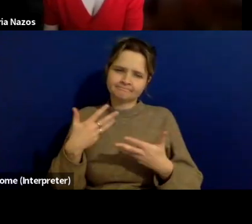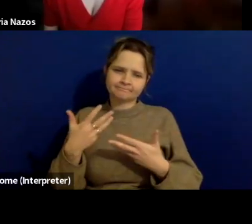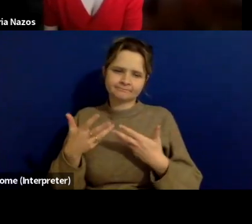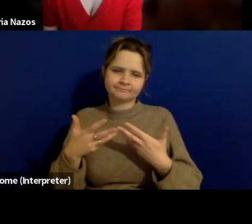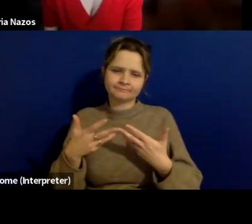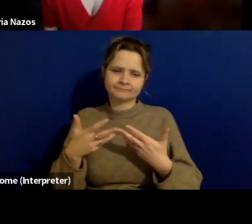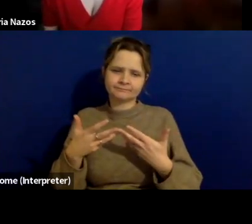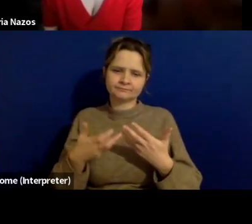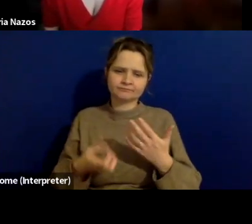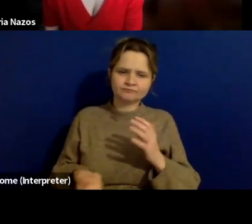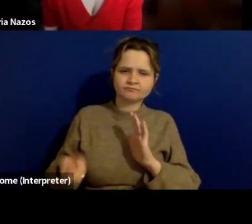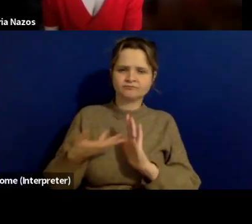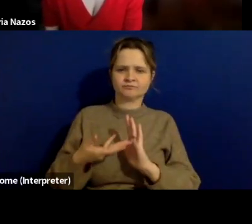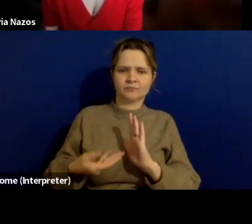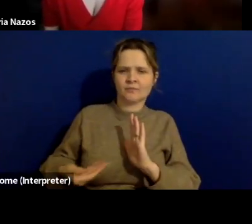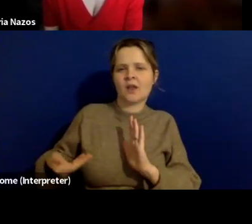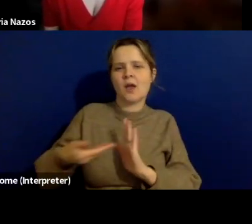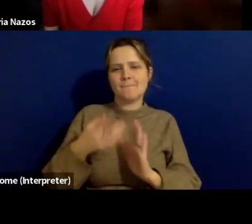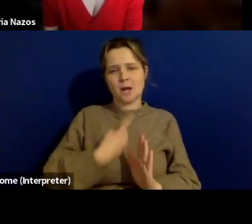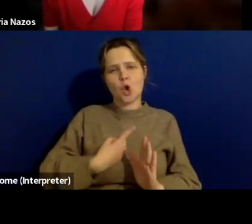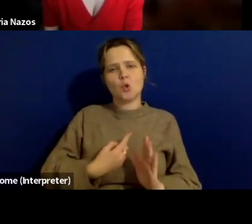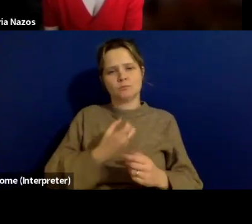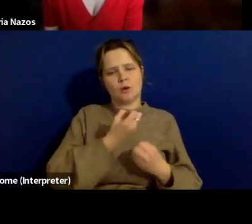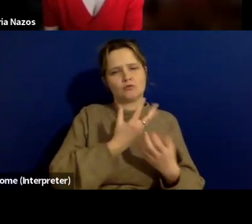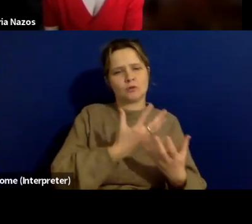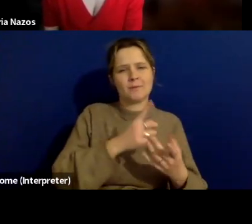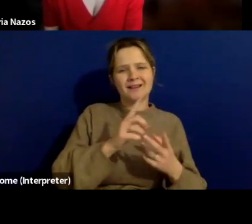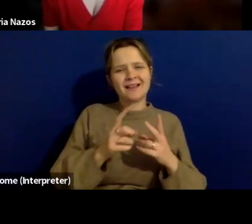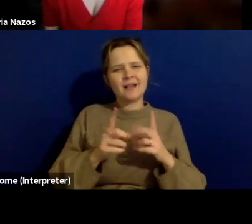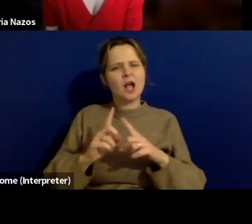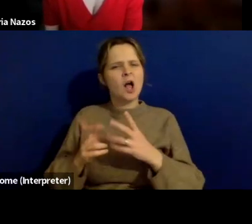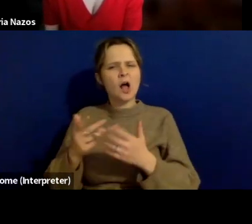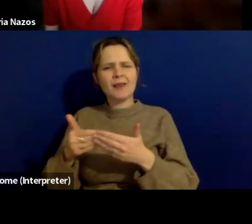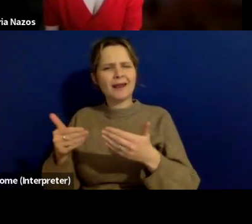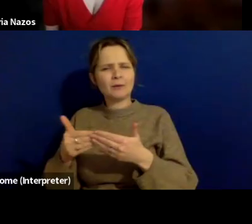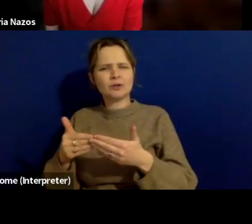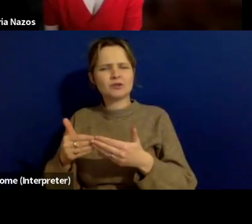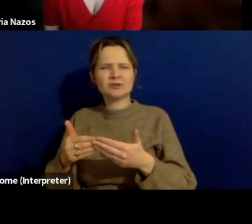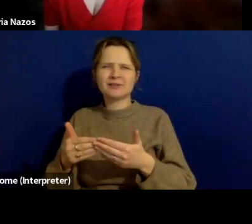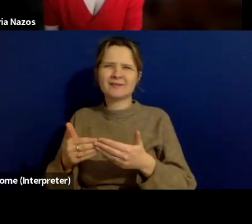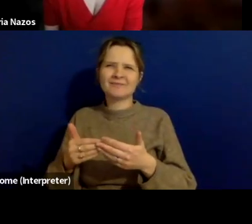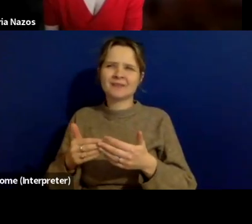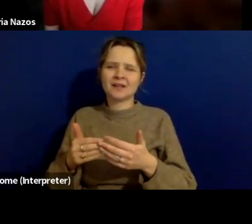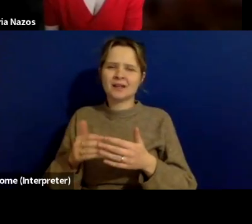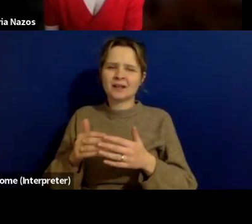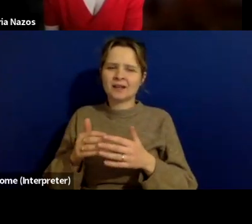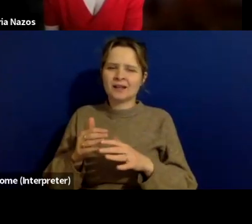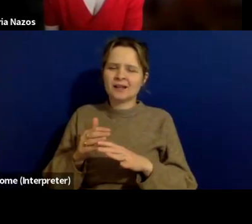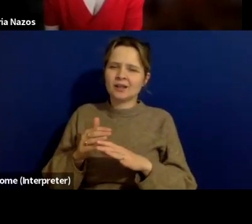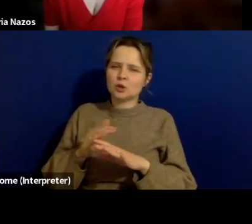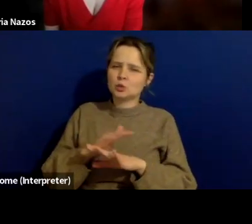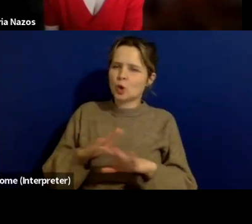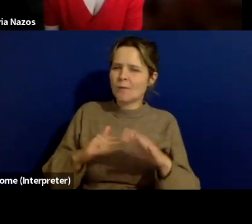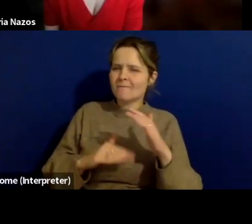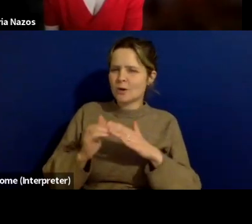my own poetry, even if in another language. I think we can never understand the poem the way we understand it